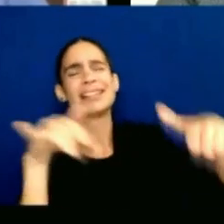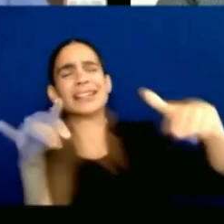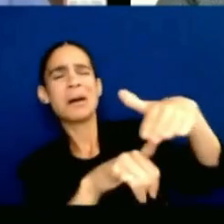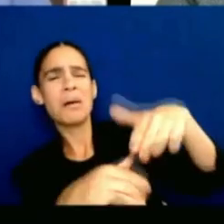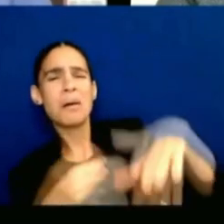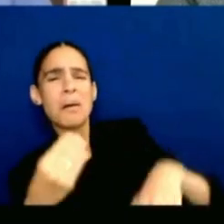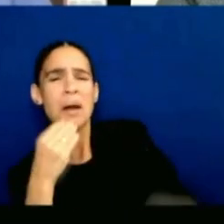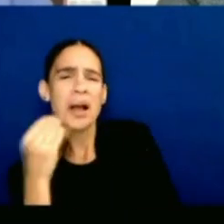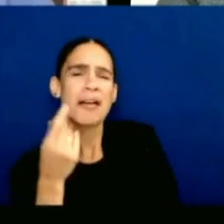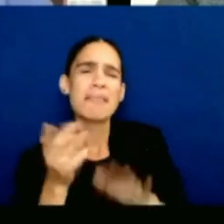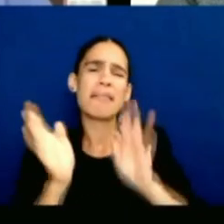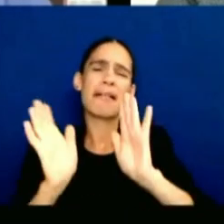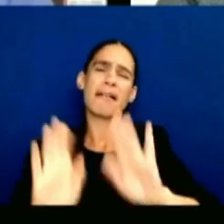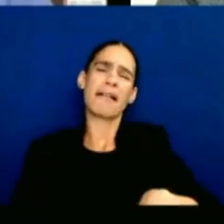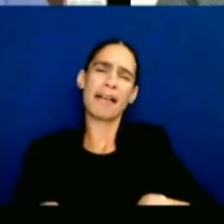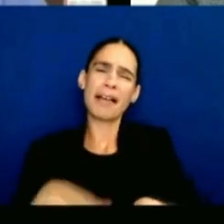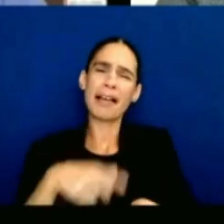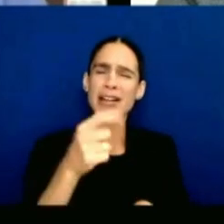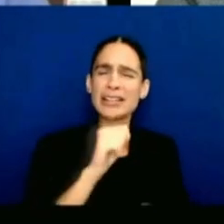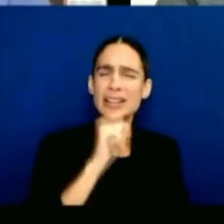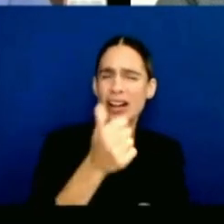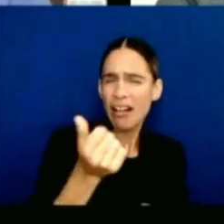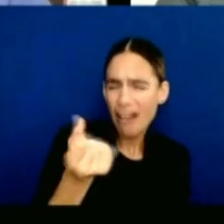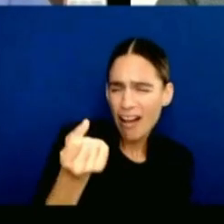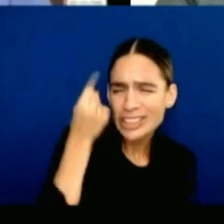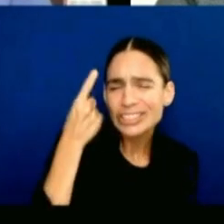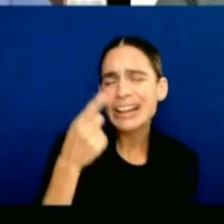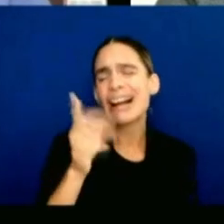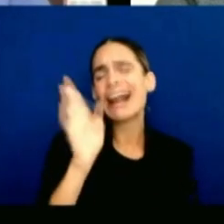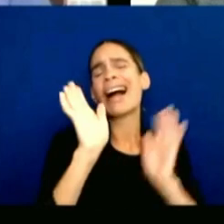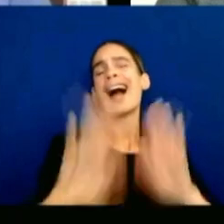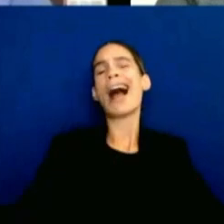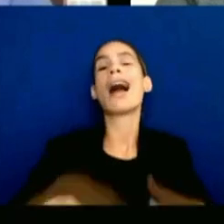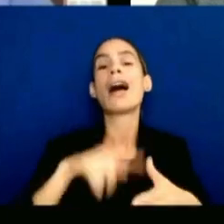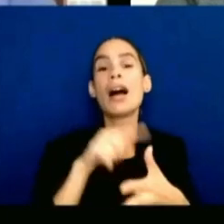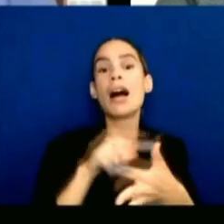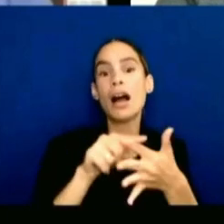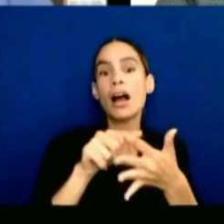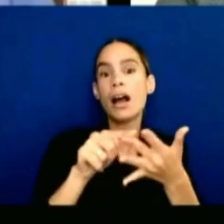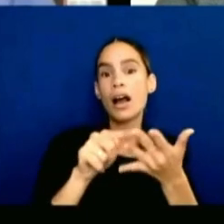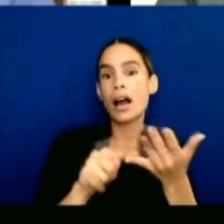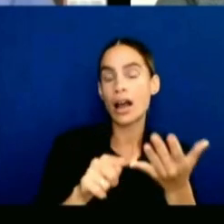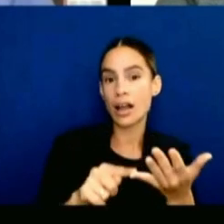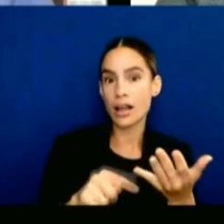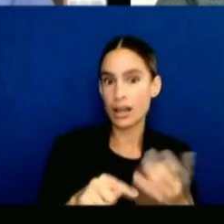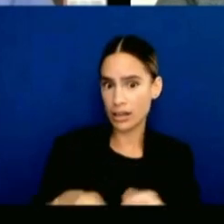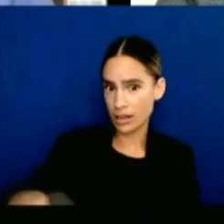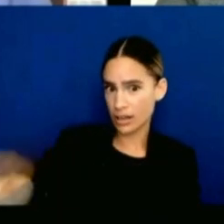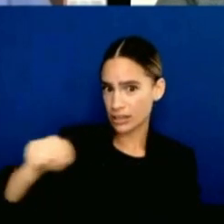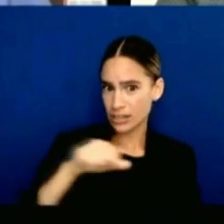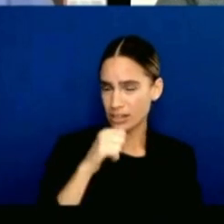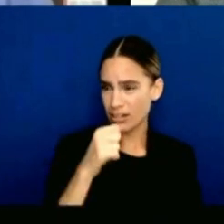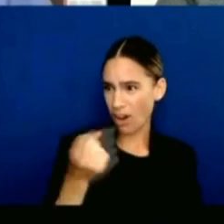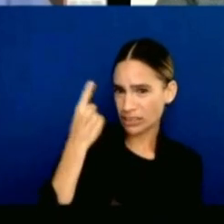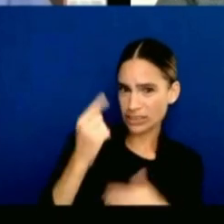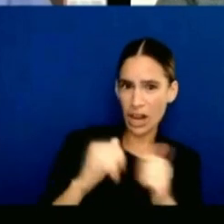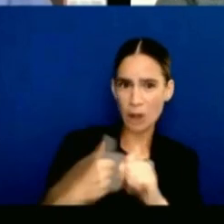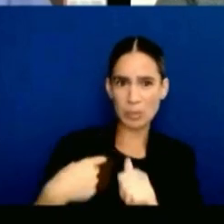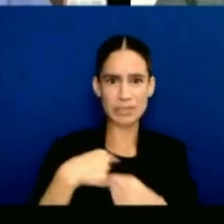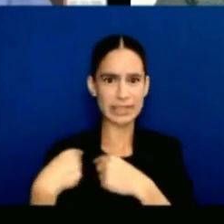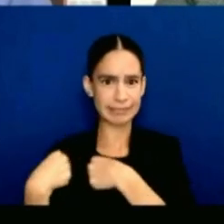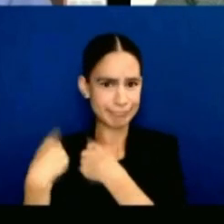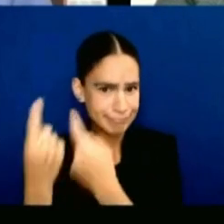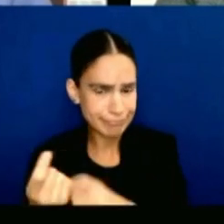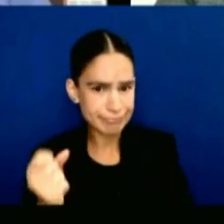are for relationships, for the economy, for people's ability to kind of get through life. I don't think that that's a